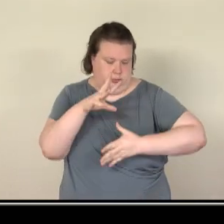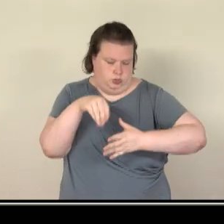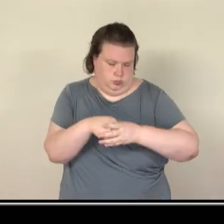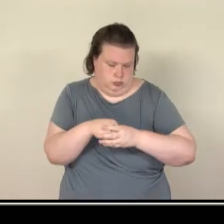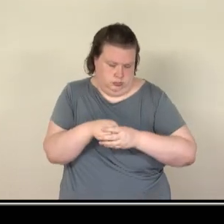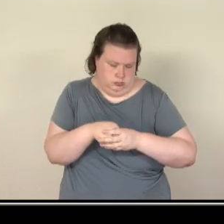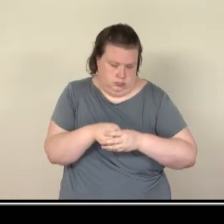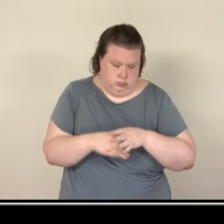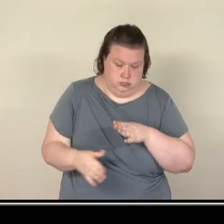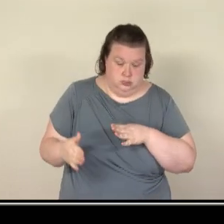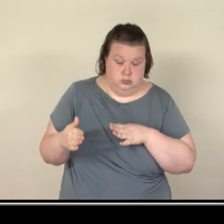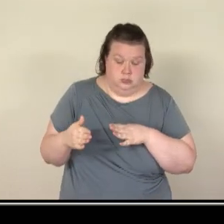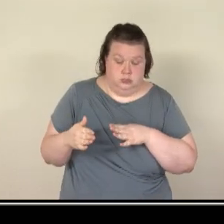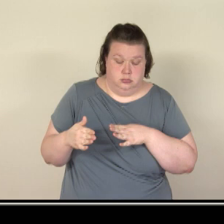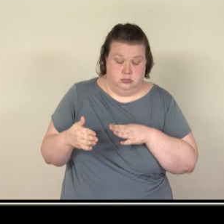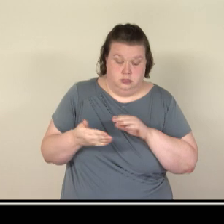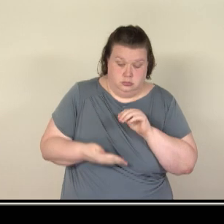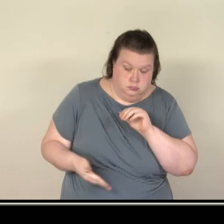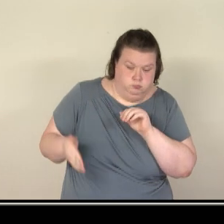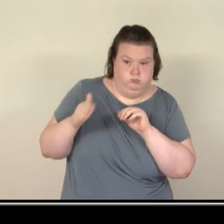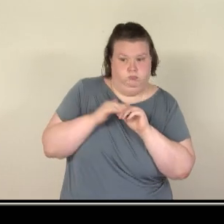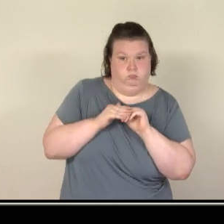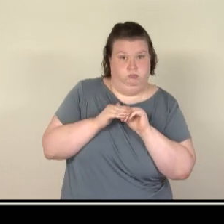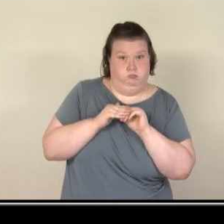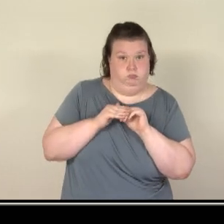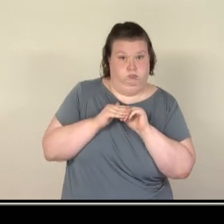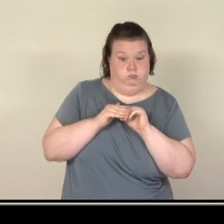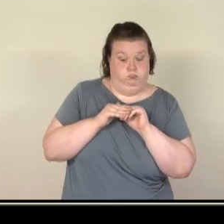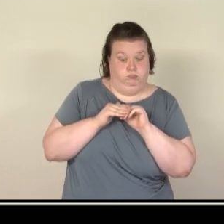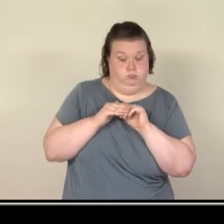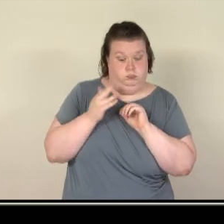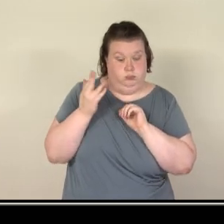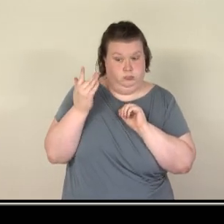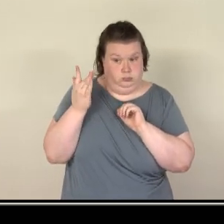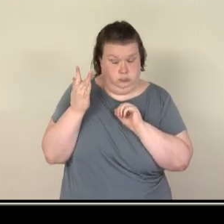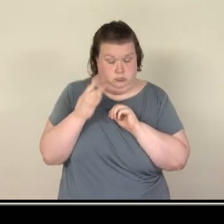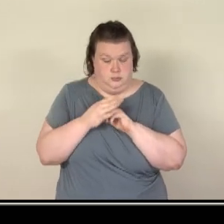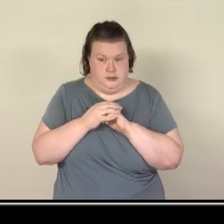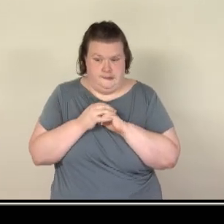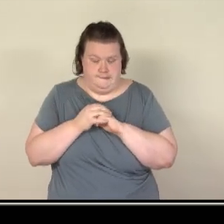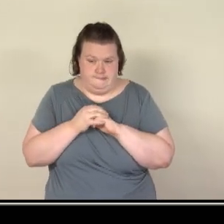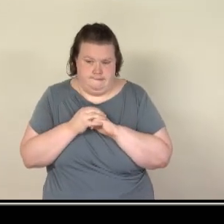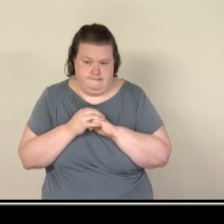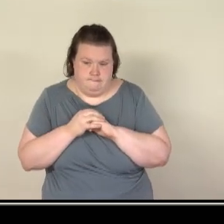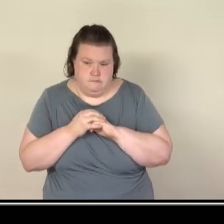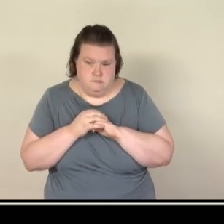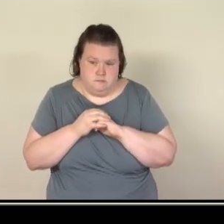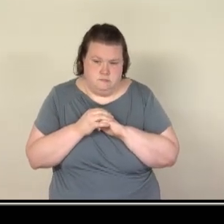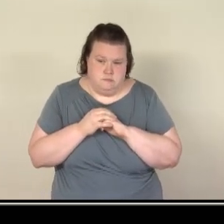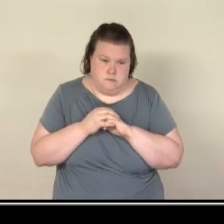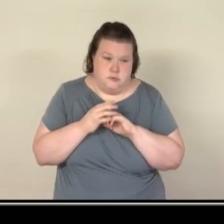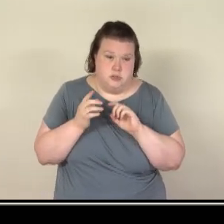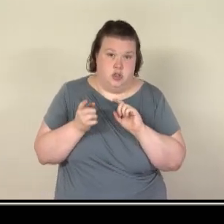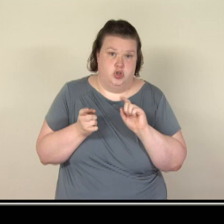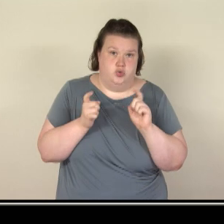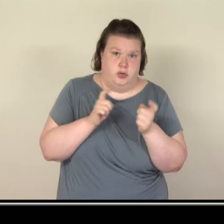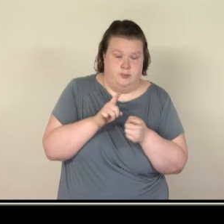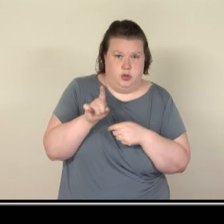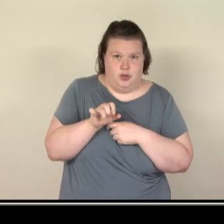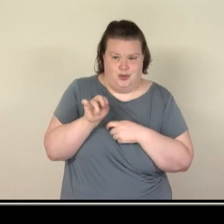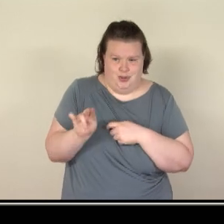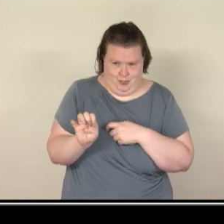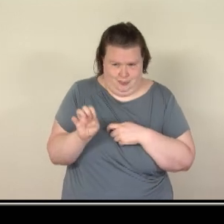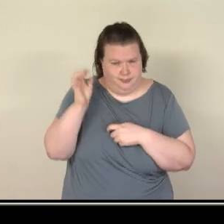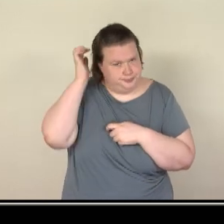biggest increases in the numerator actually are in the transformation zone, because